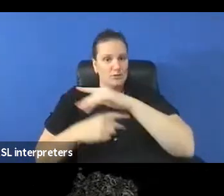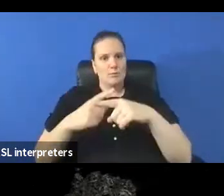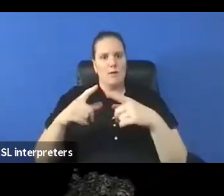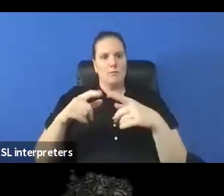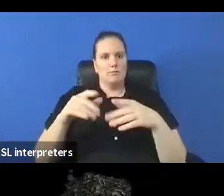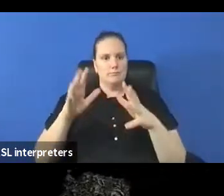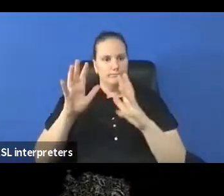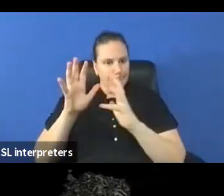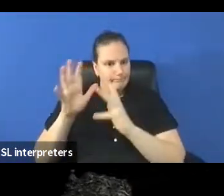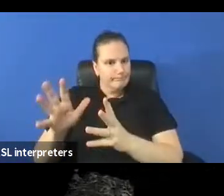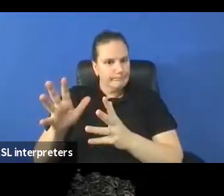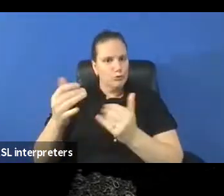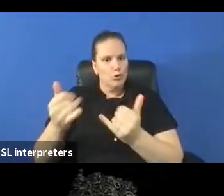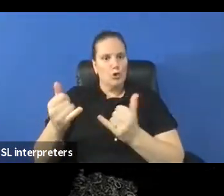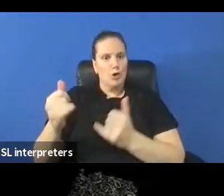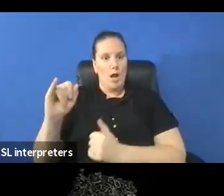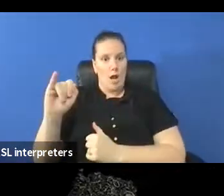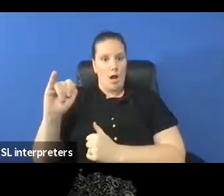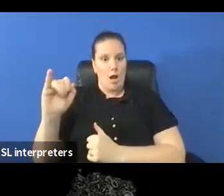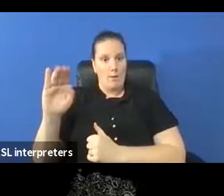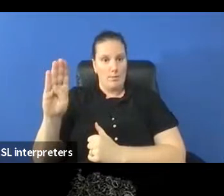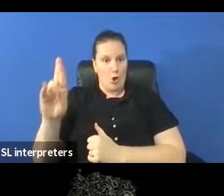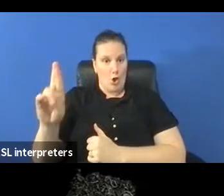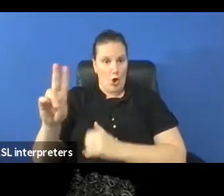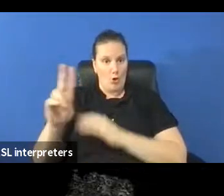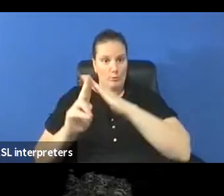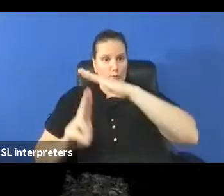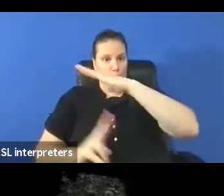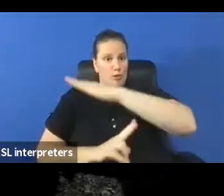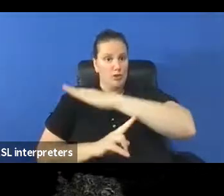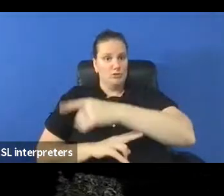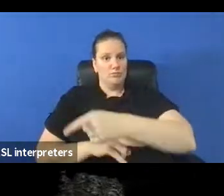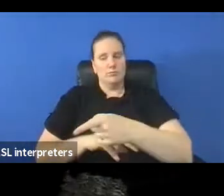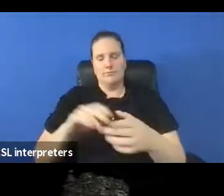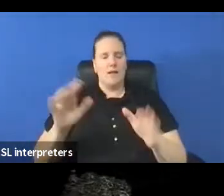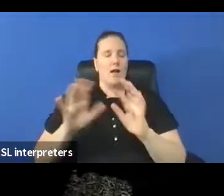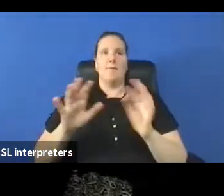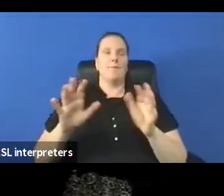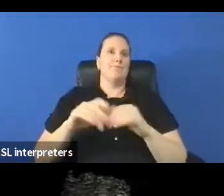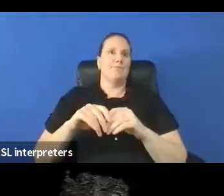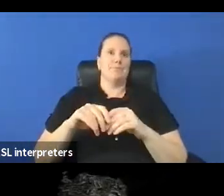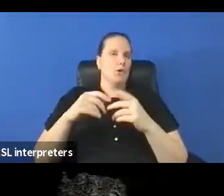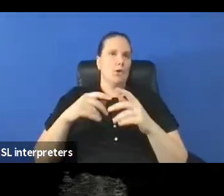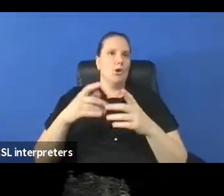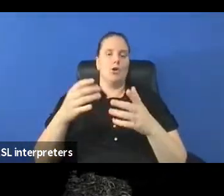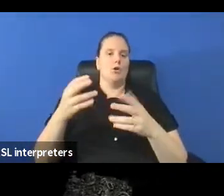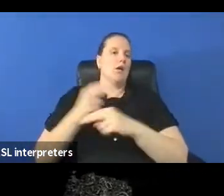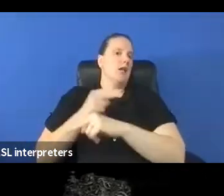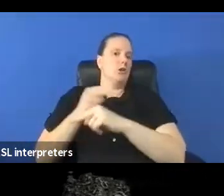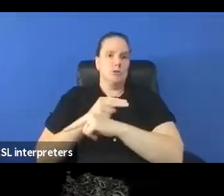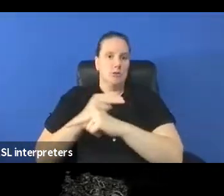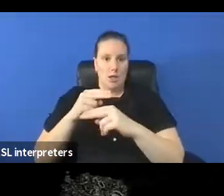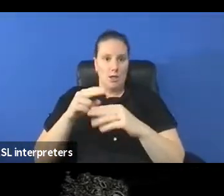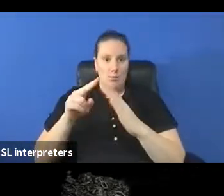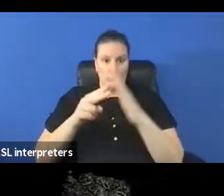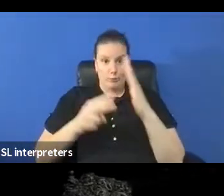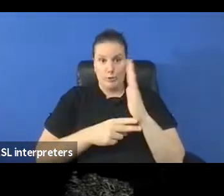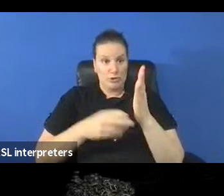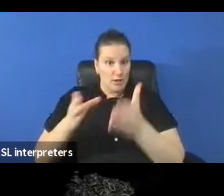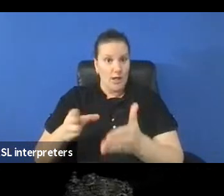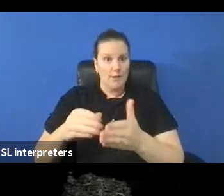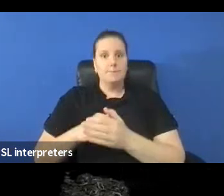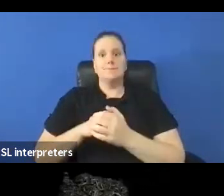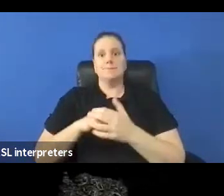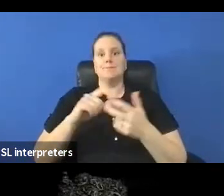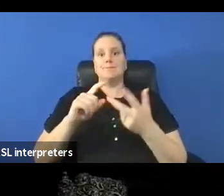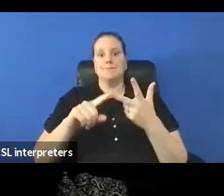the current IBR bridge there, or the current interstate bridge there. Looking